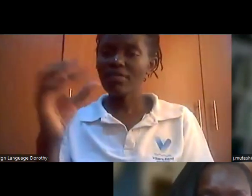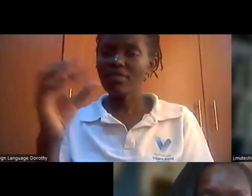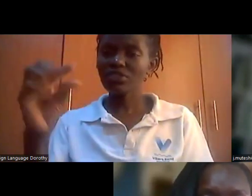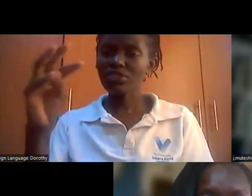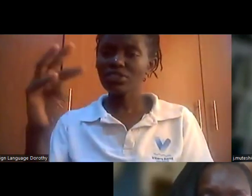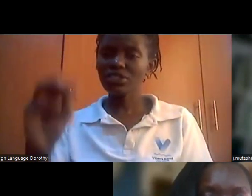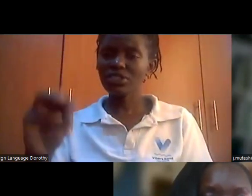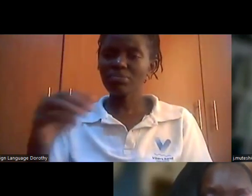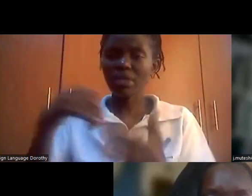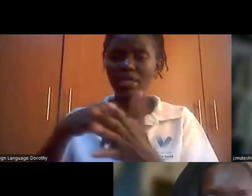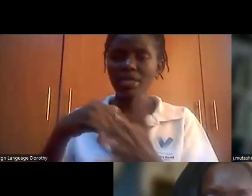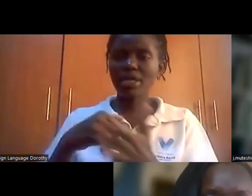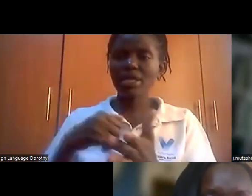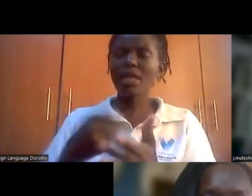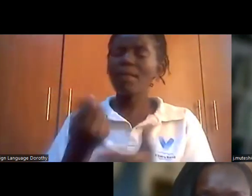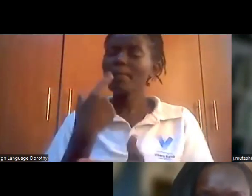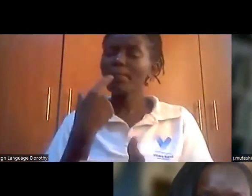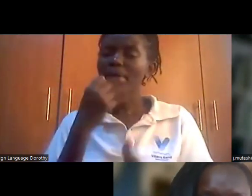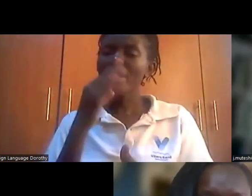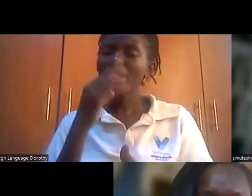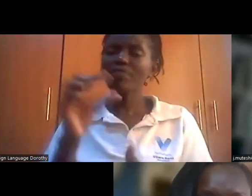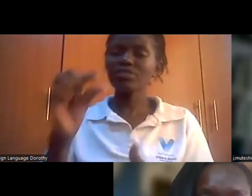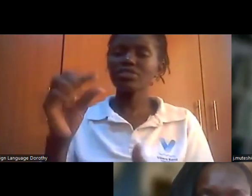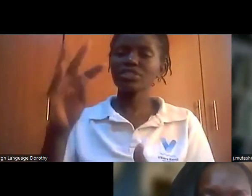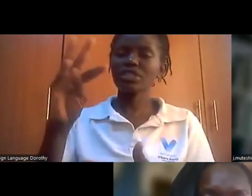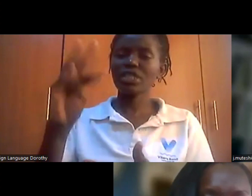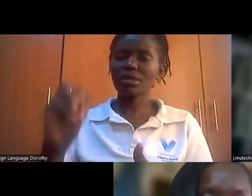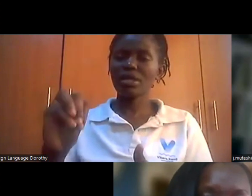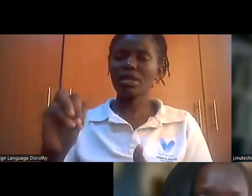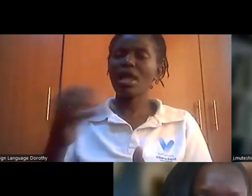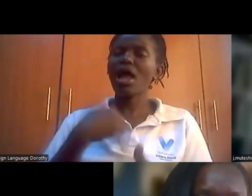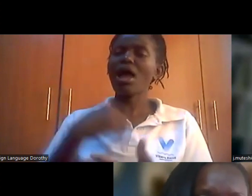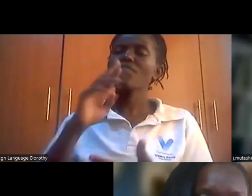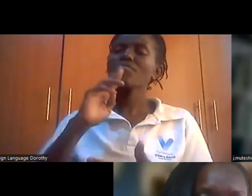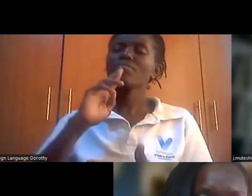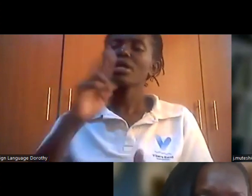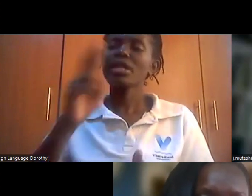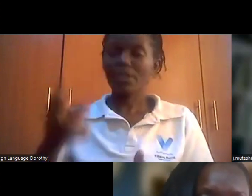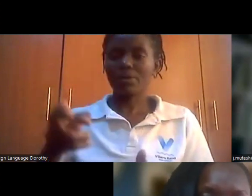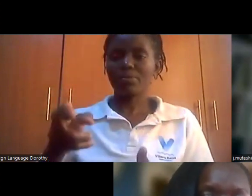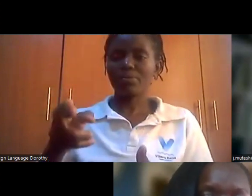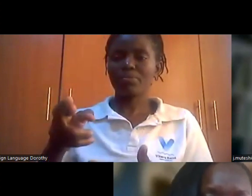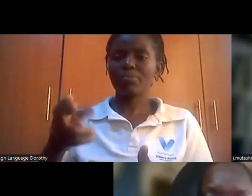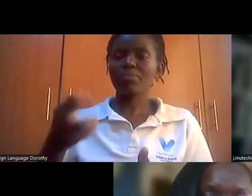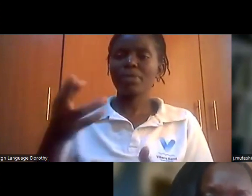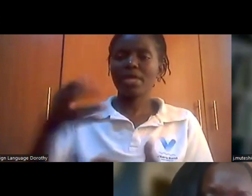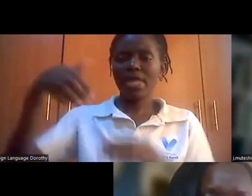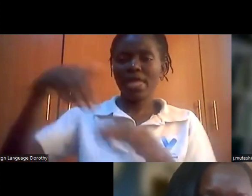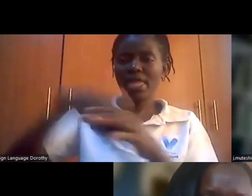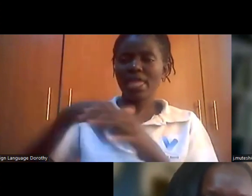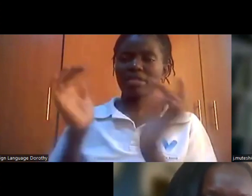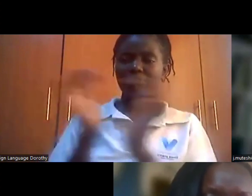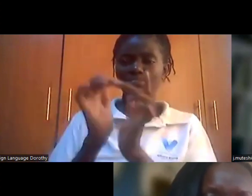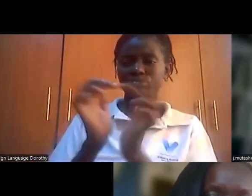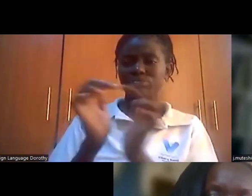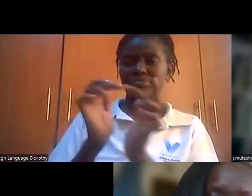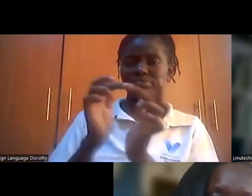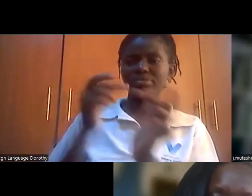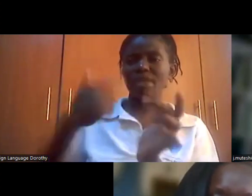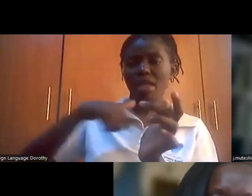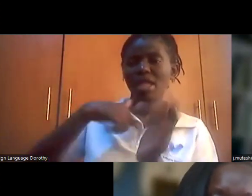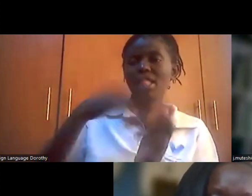medicalized FGM. So this is the report that we did. It's available on our website. It's called No